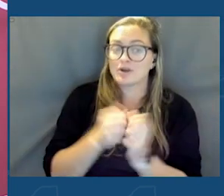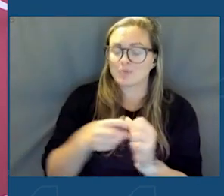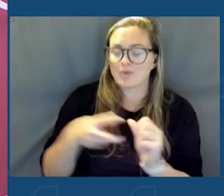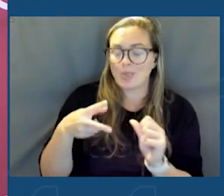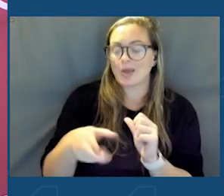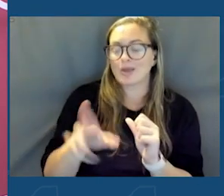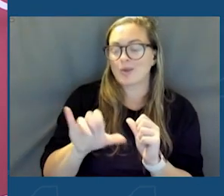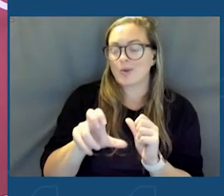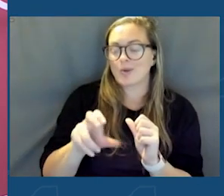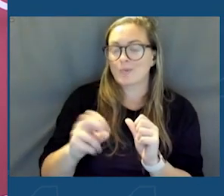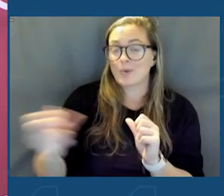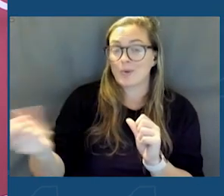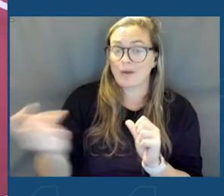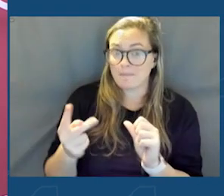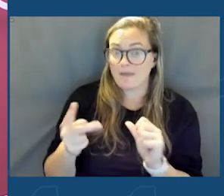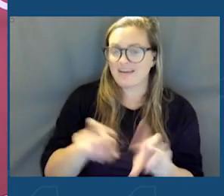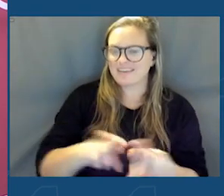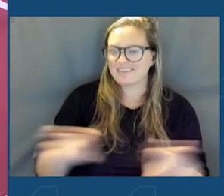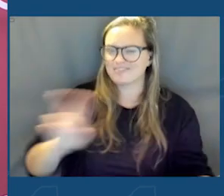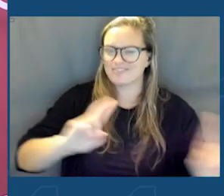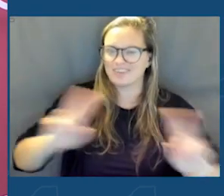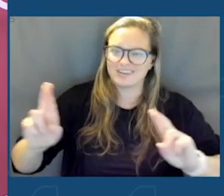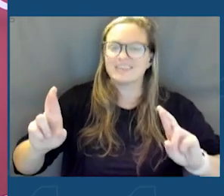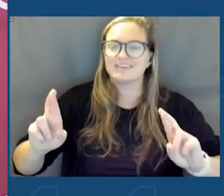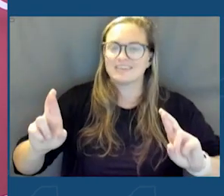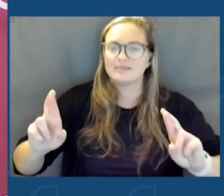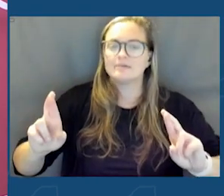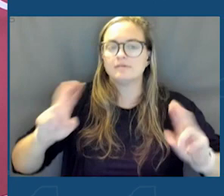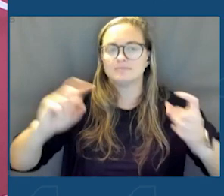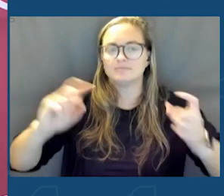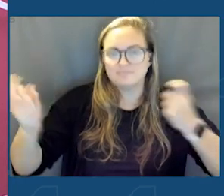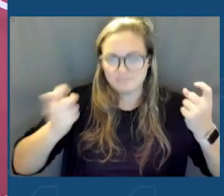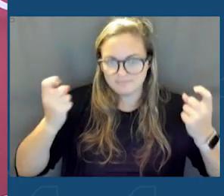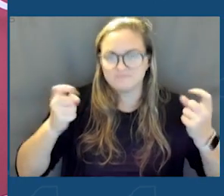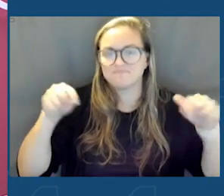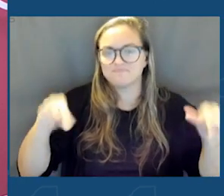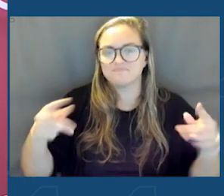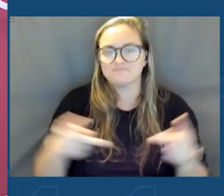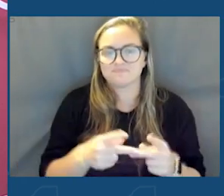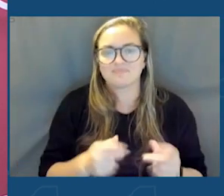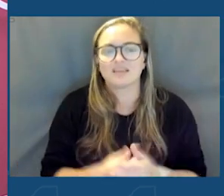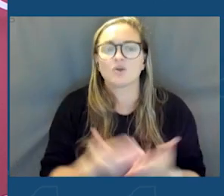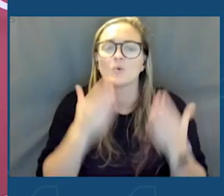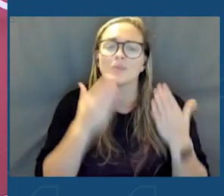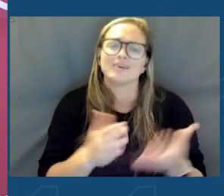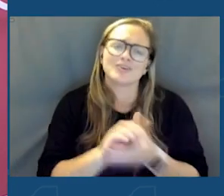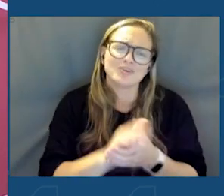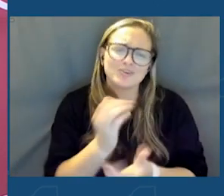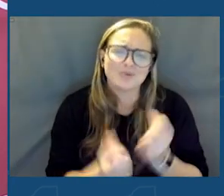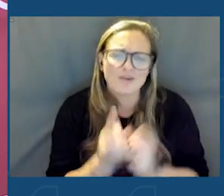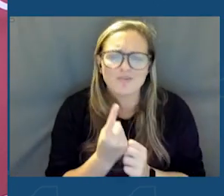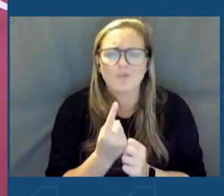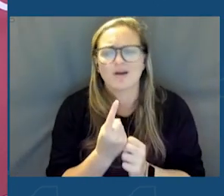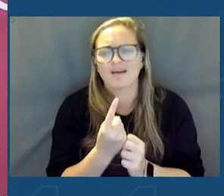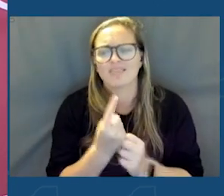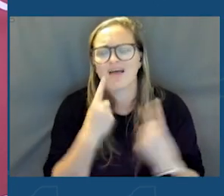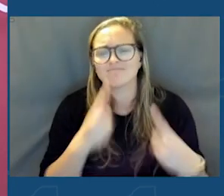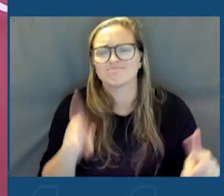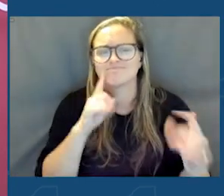I want to come back and cut this ribbon. I'm going to come back and celebrate this. So thank you and congratulations to everybody who got us this far